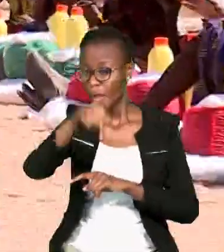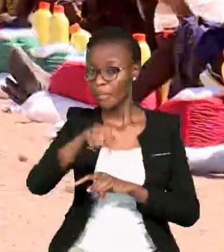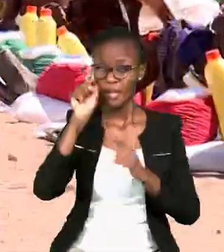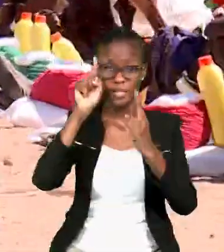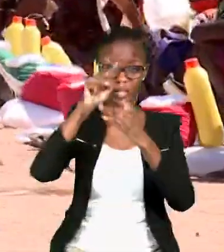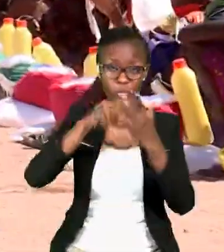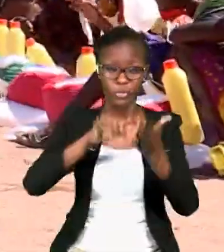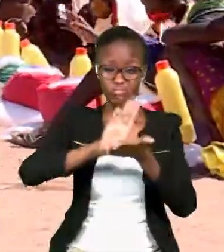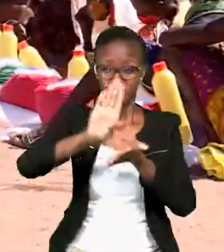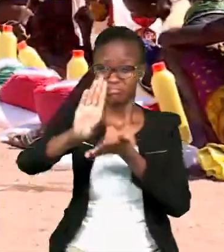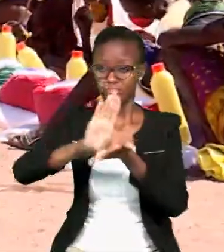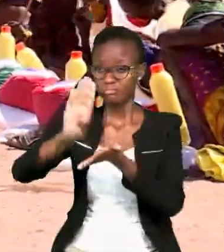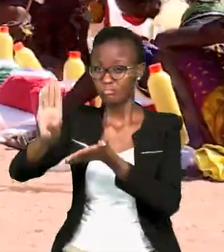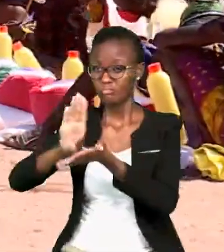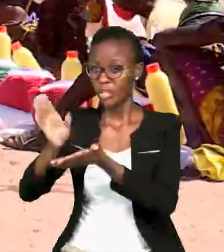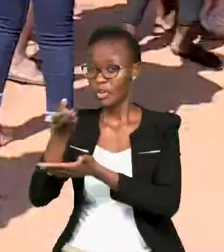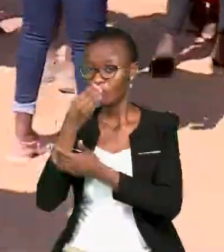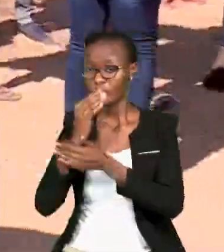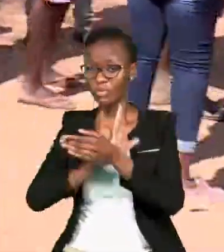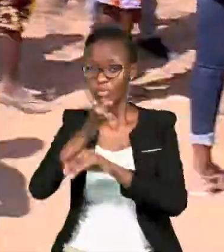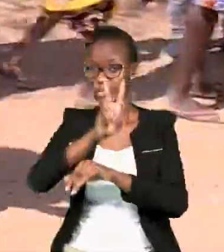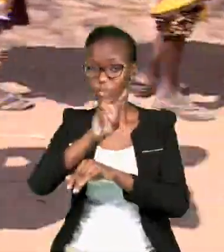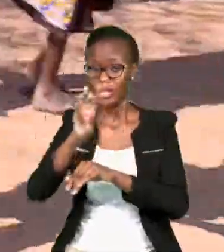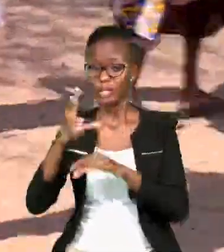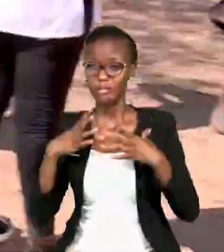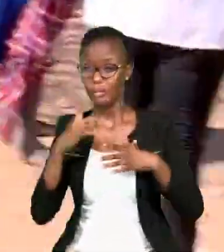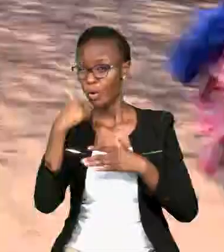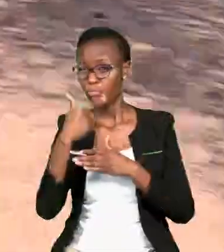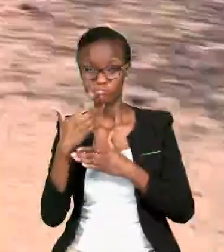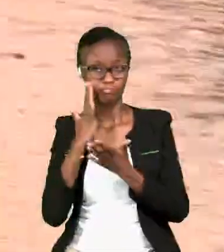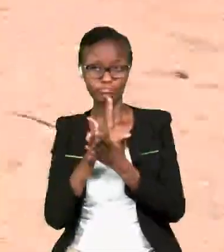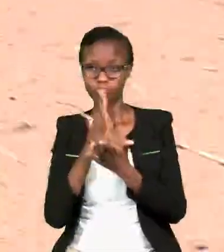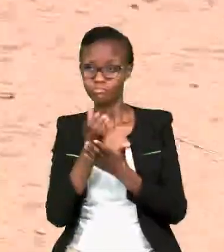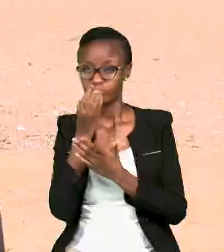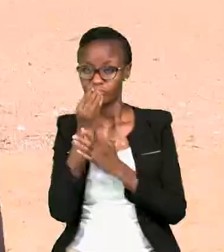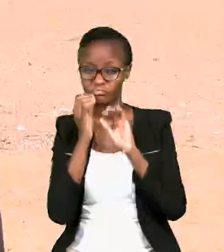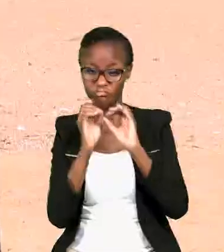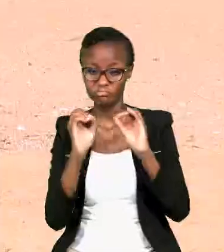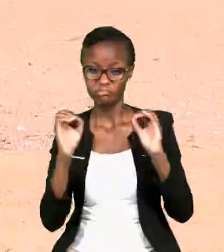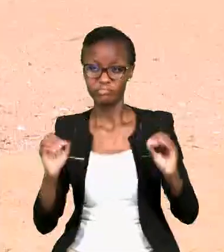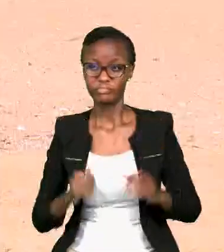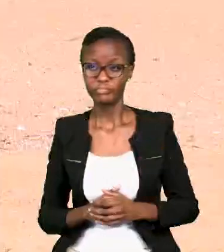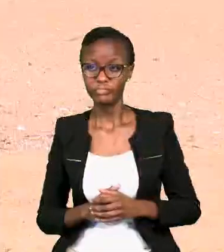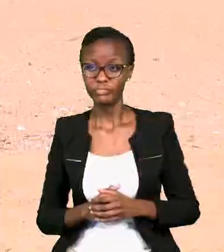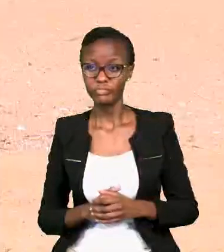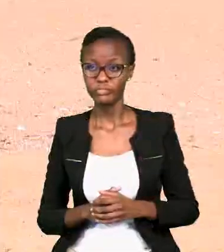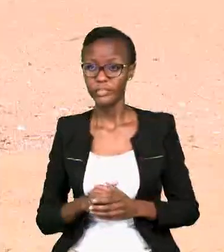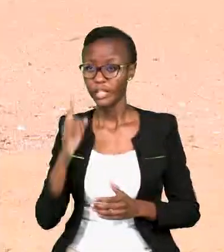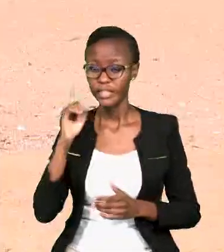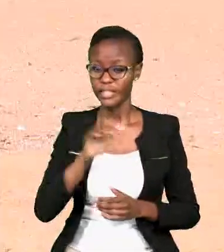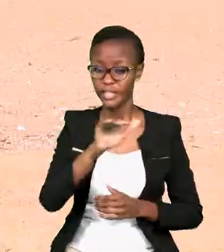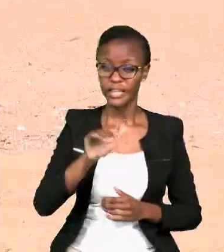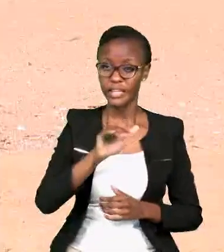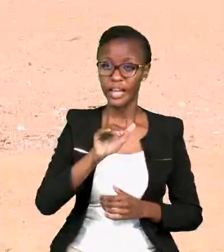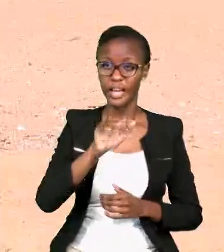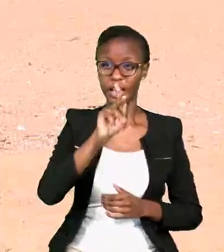to distribute foodstuff to over 200 people who are worst hit by drought. In this location of Kapua,